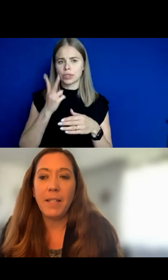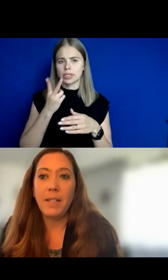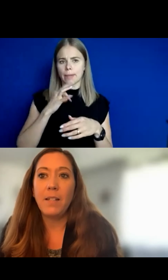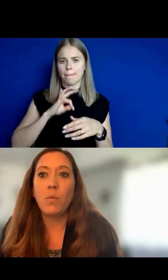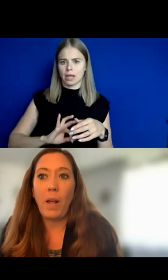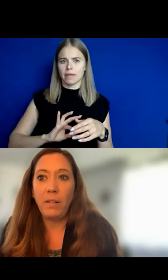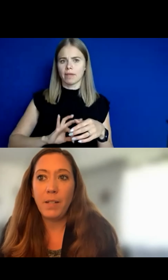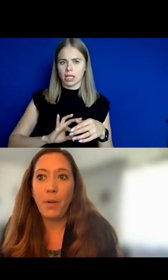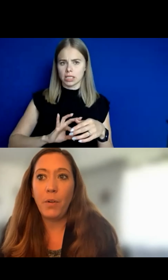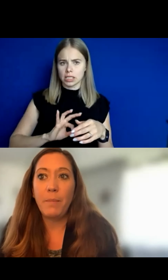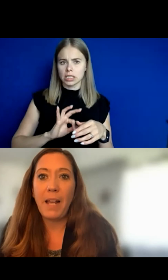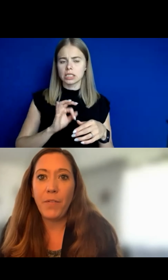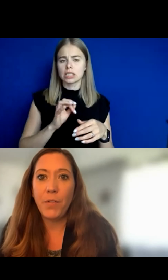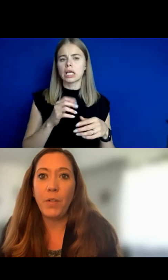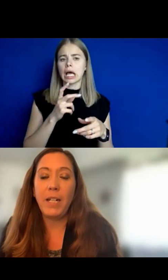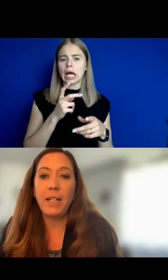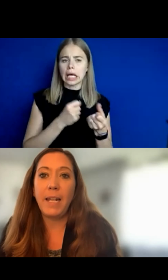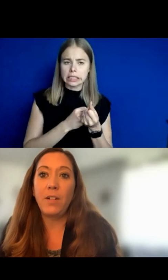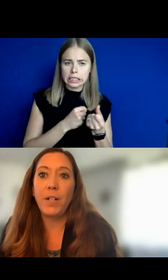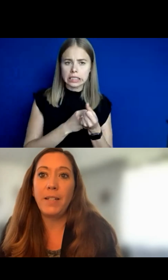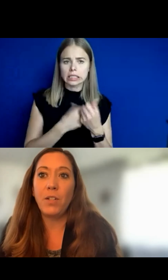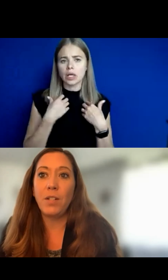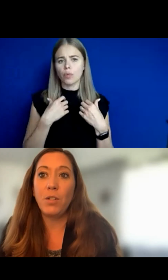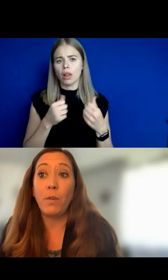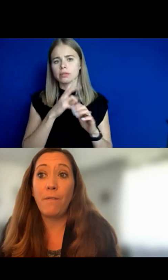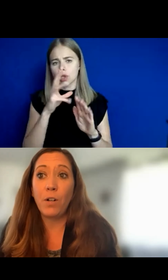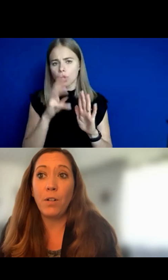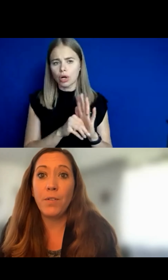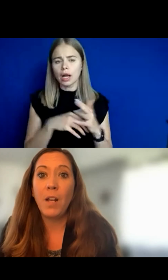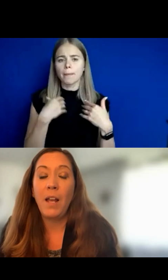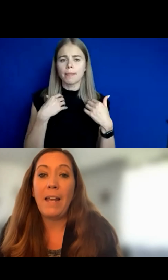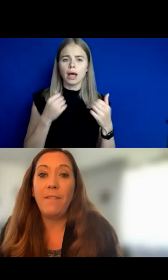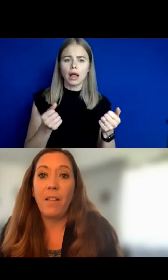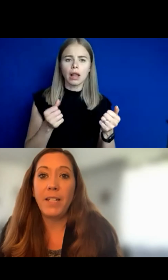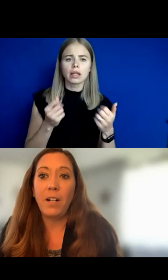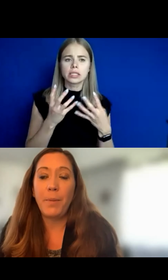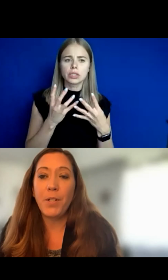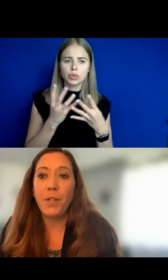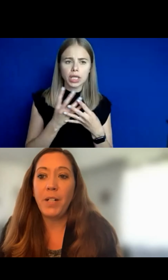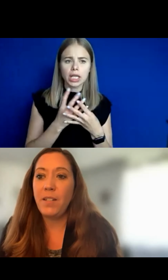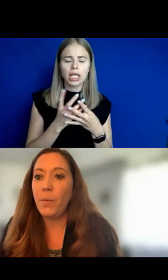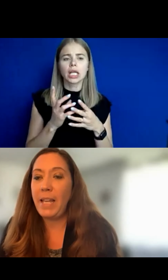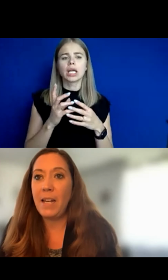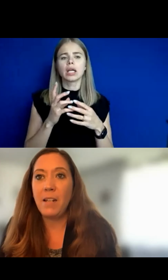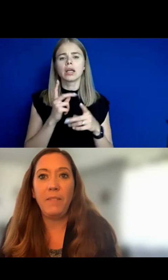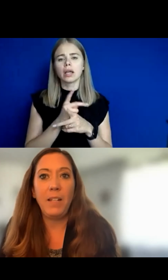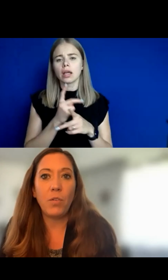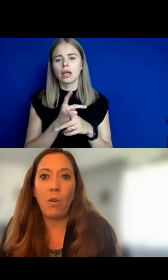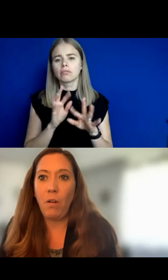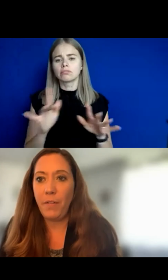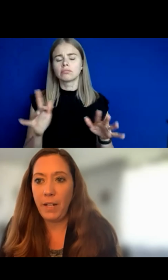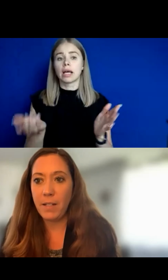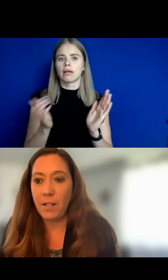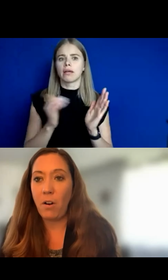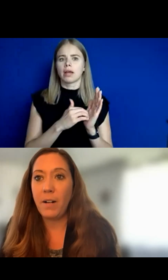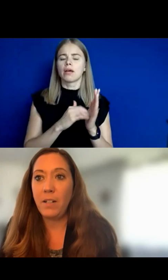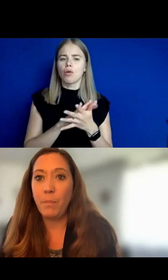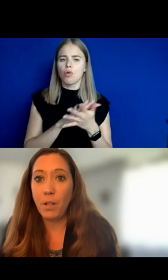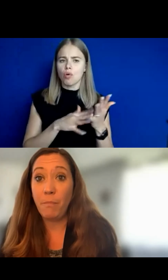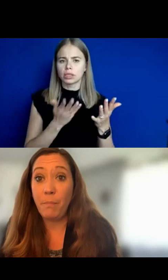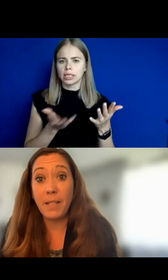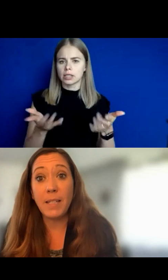entitlement assistance, wellness programs, health screenings, care transitions, referrals, and volunteer opportunities. So again, these are all things that are